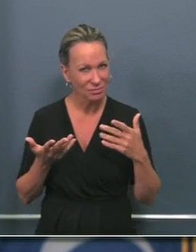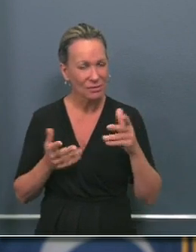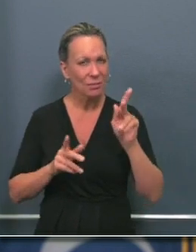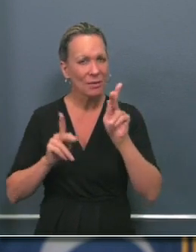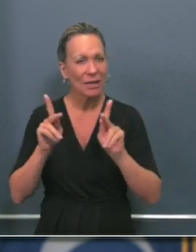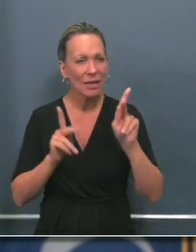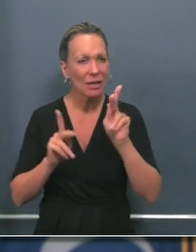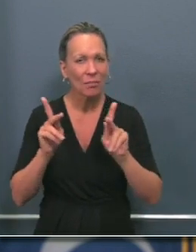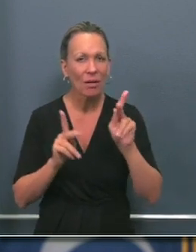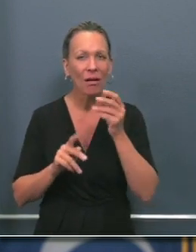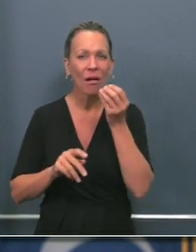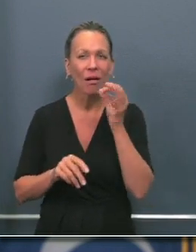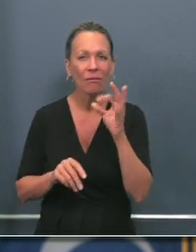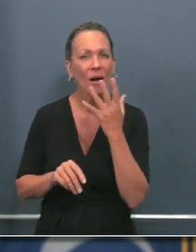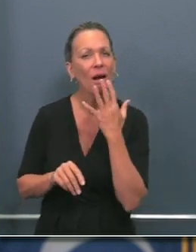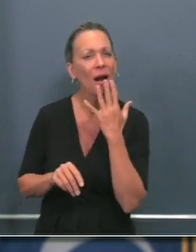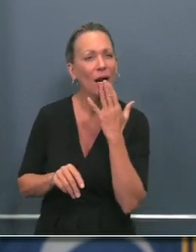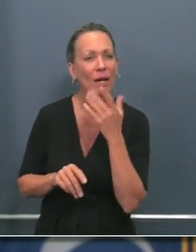Nixon, Capital Public Radio.